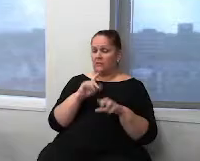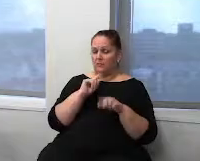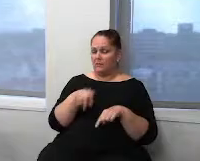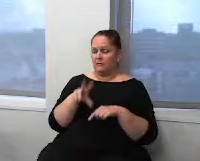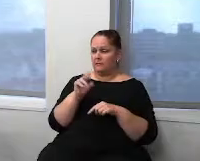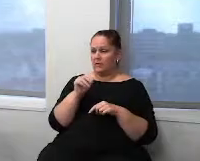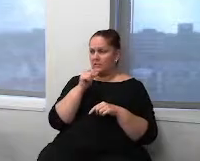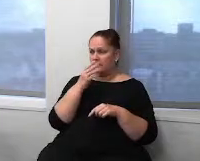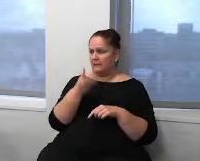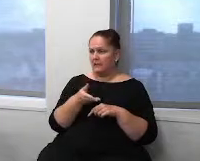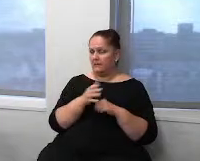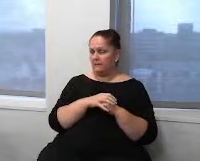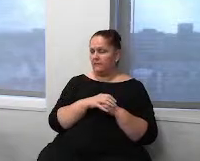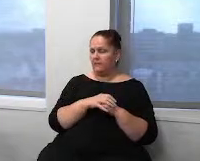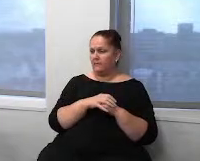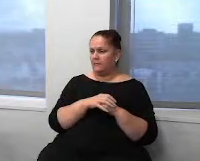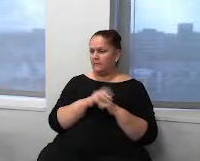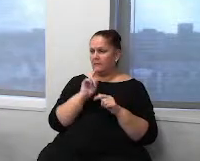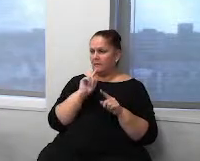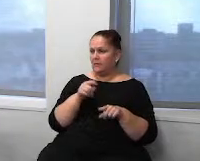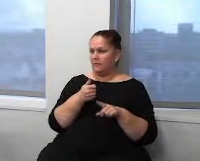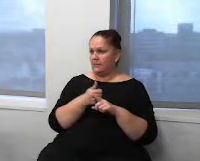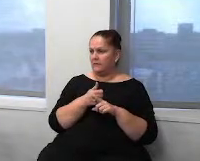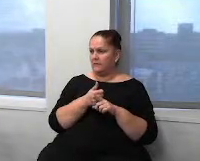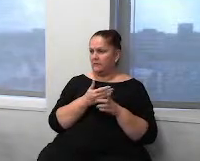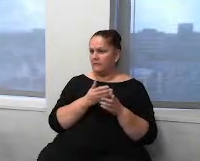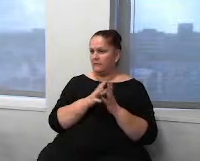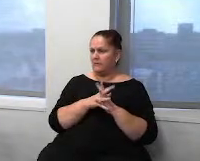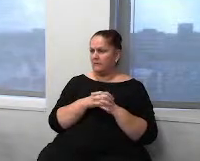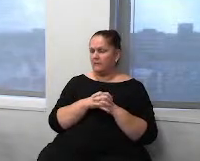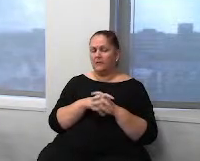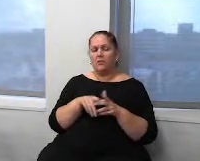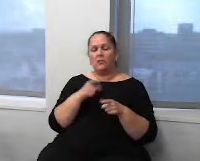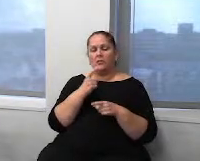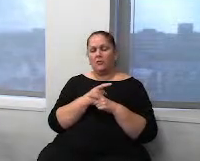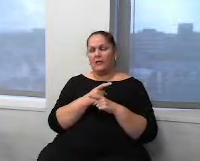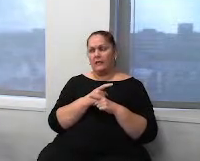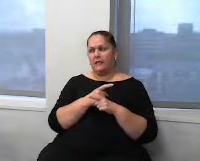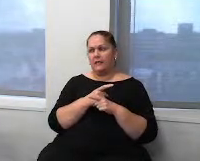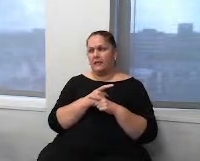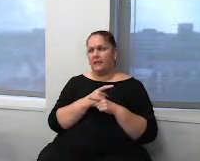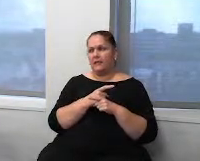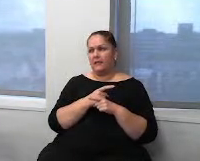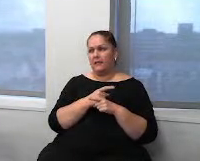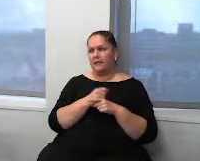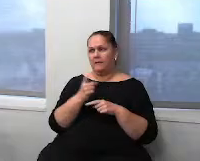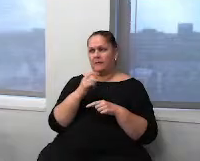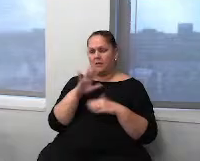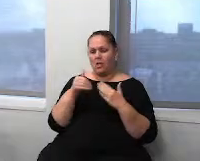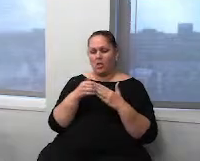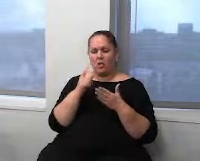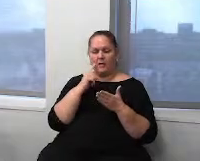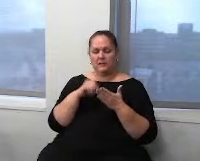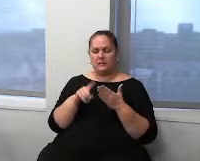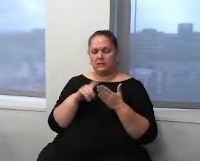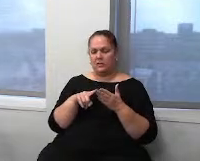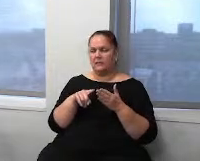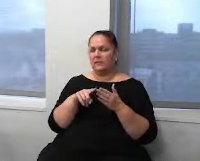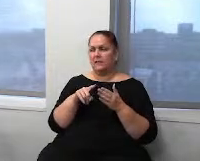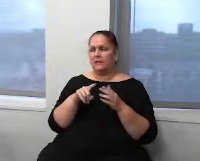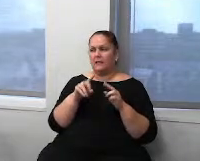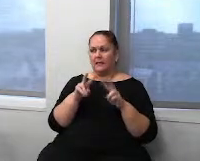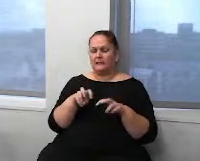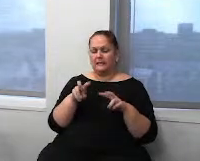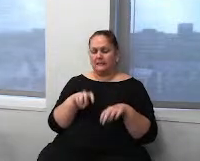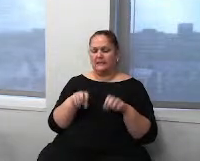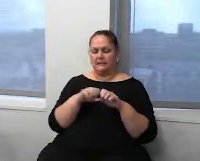As written in the response, no, I did not. It's not there. In the response itself, it's just rereading me. So. Right. So the Bureau asked for any and all studies assessing